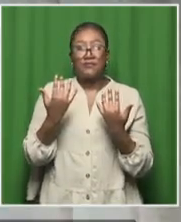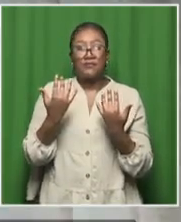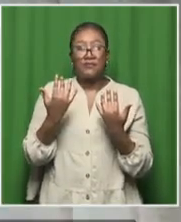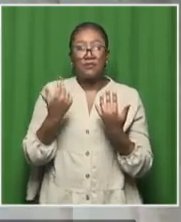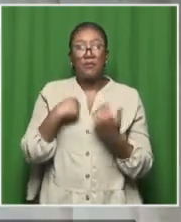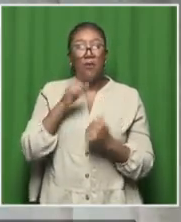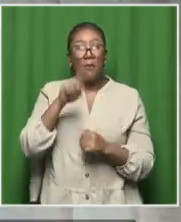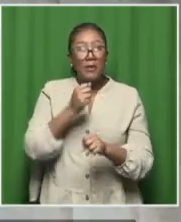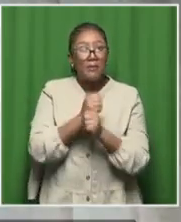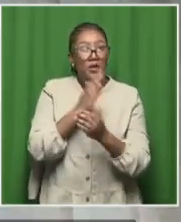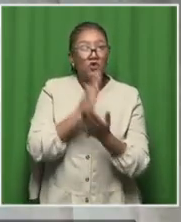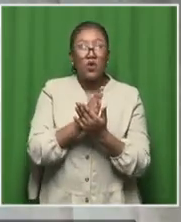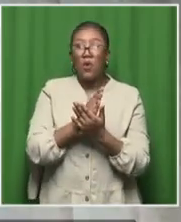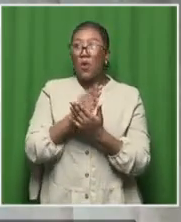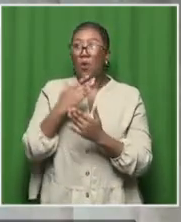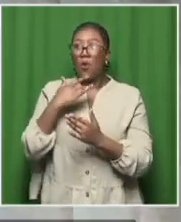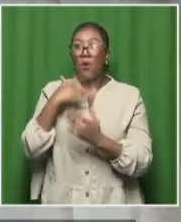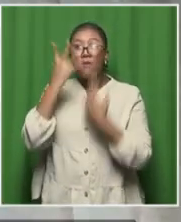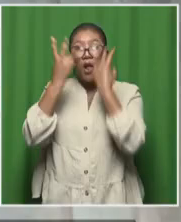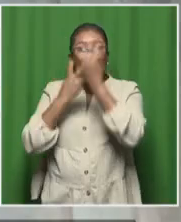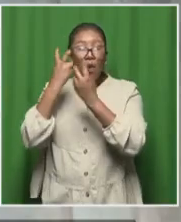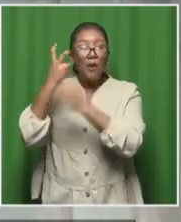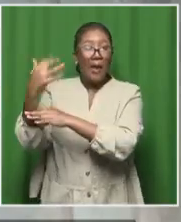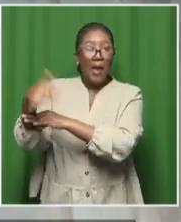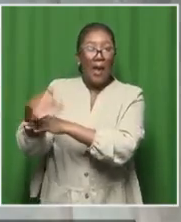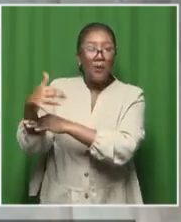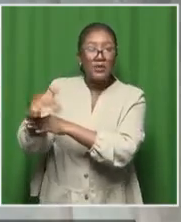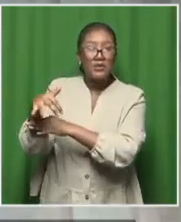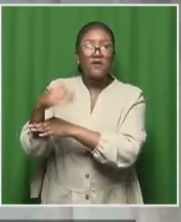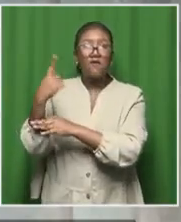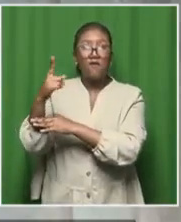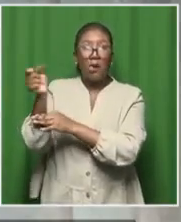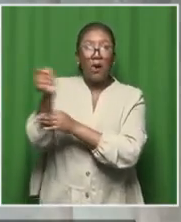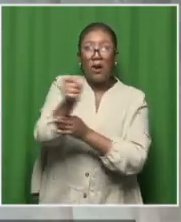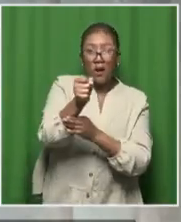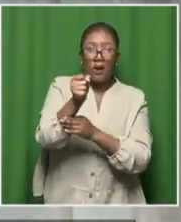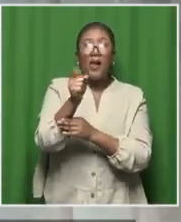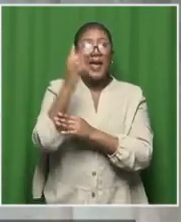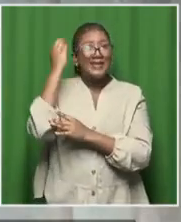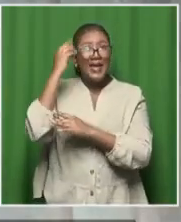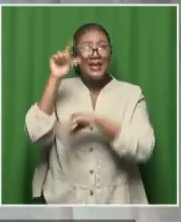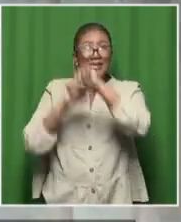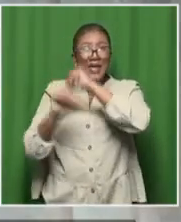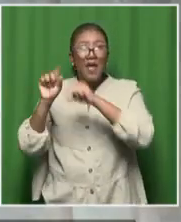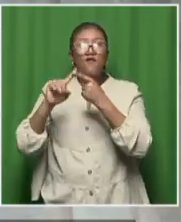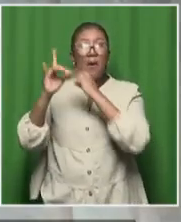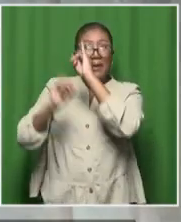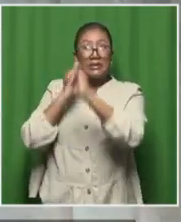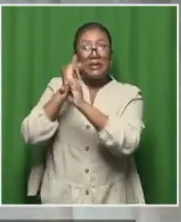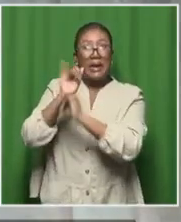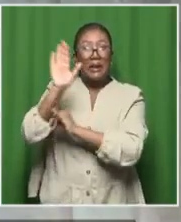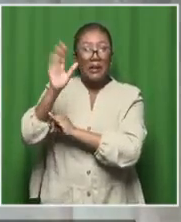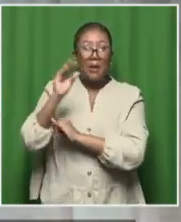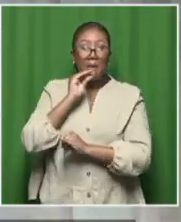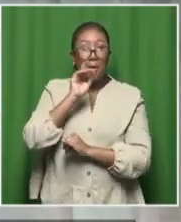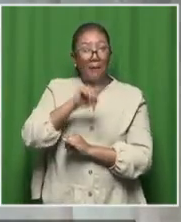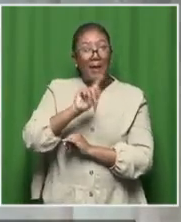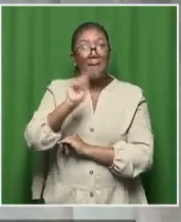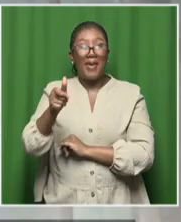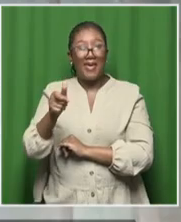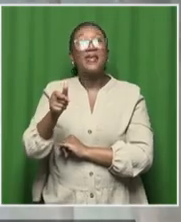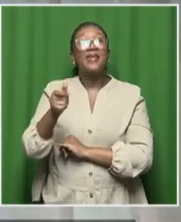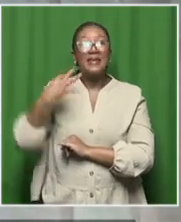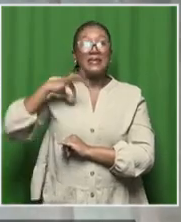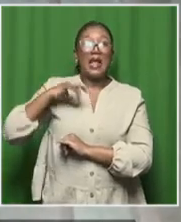have going to Outsource a lot of you know data scientist from outside you don't have anything here which means you're going to pay a lot more money right cuz